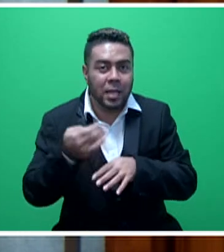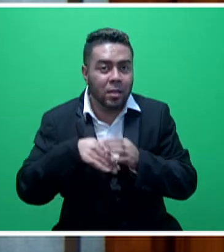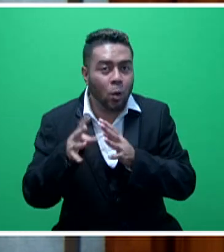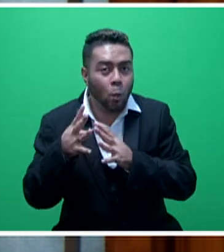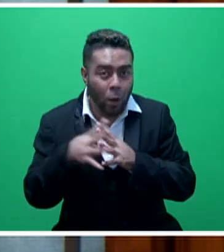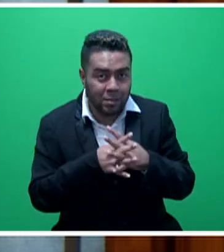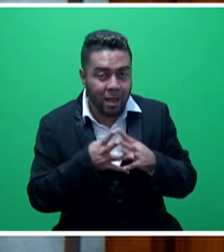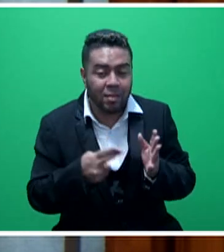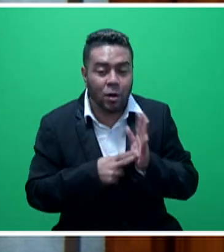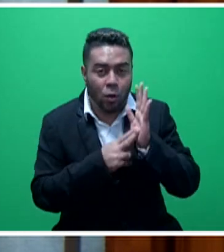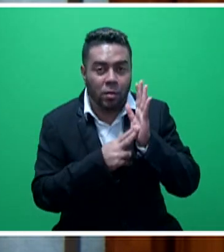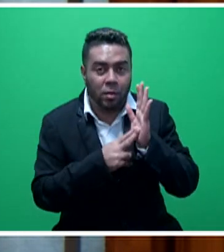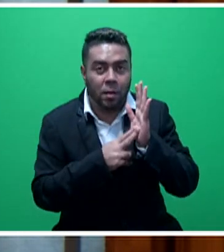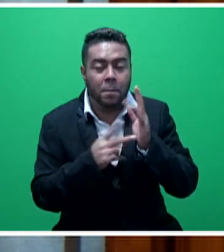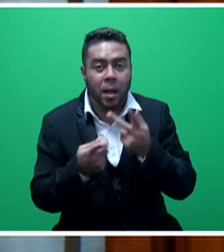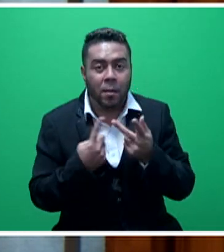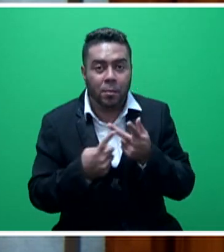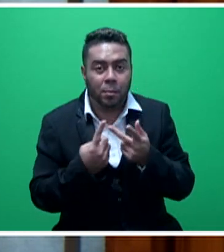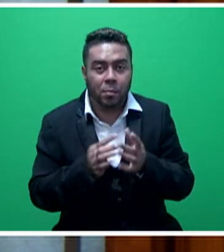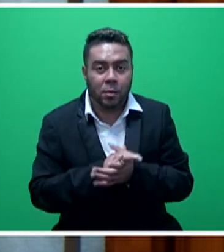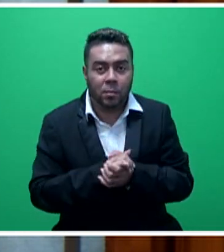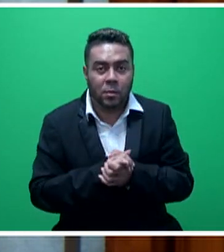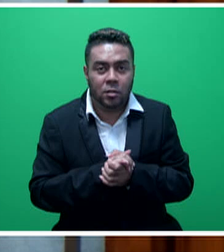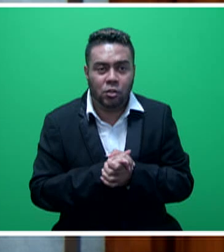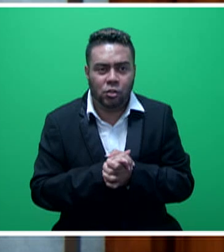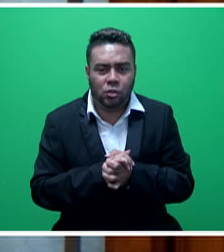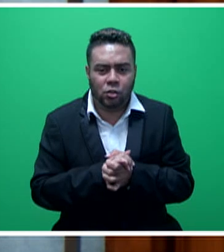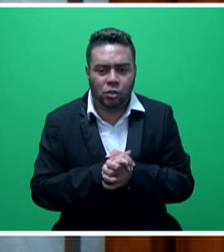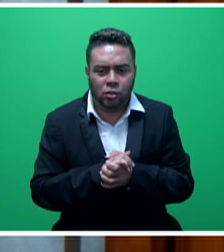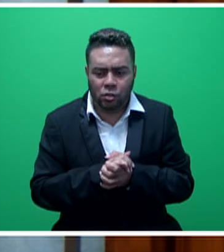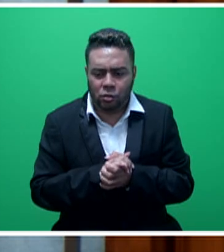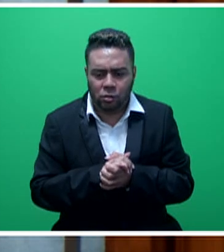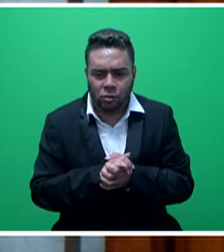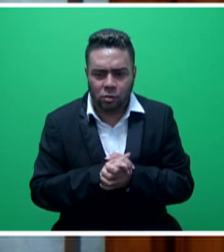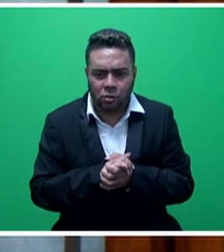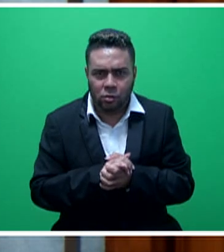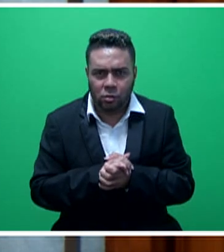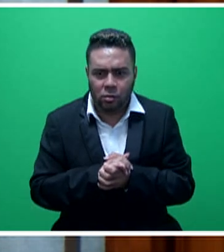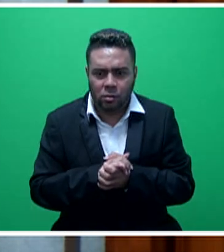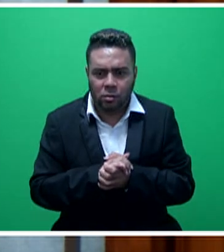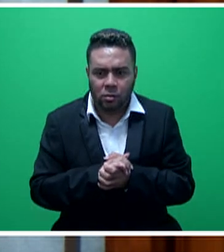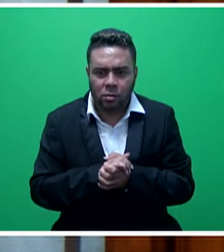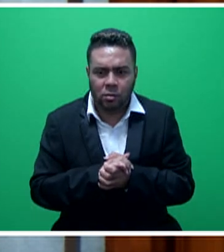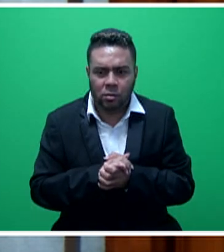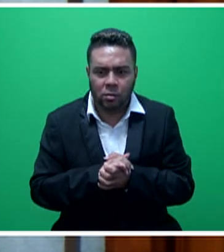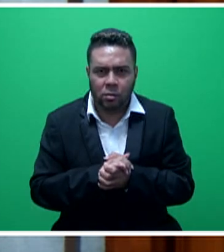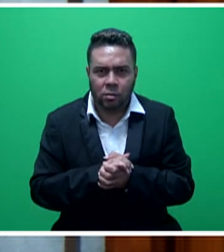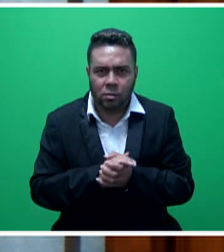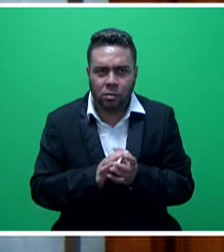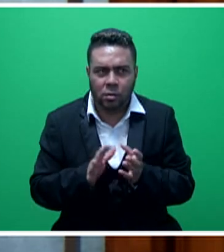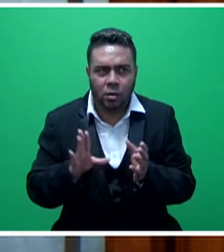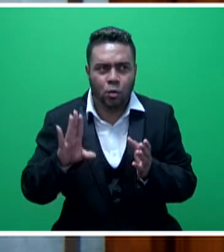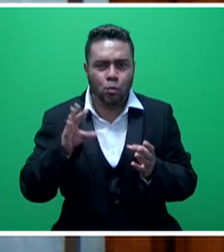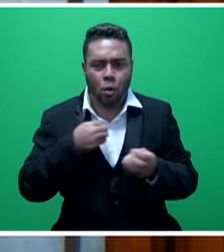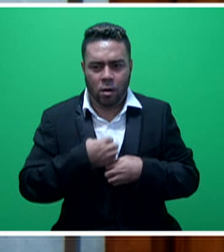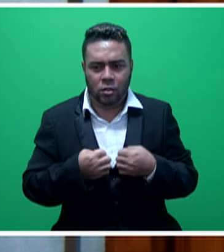north by subspecialists, urologist, pediatric surgeon, plastic surgeon, neurology,